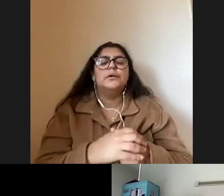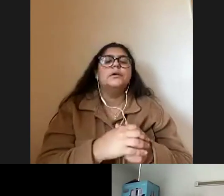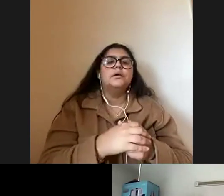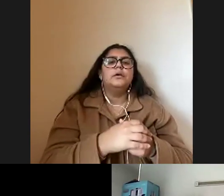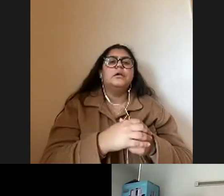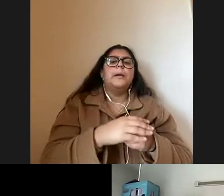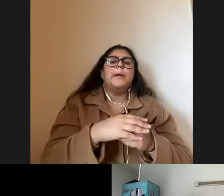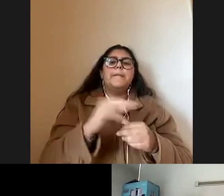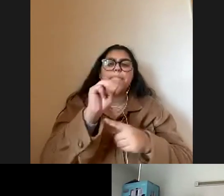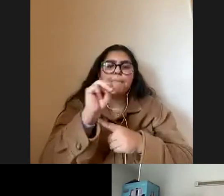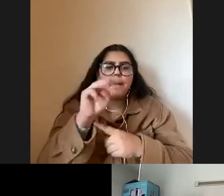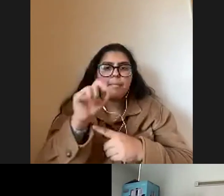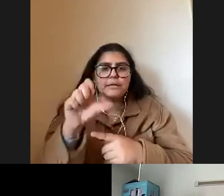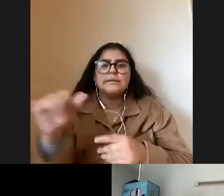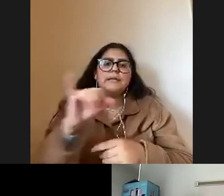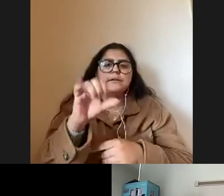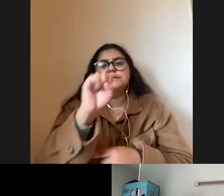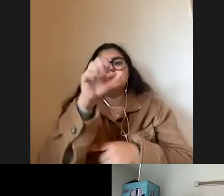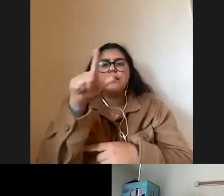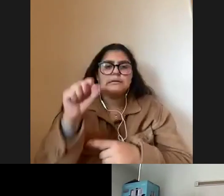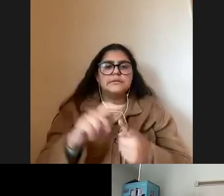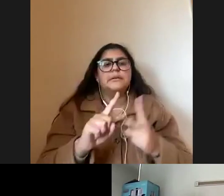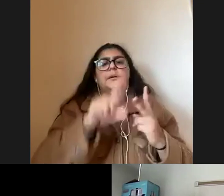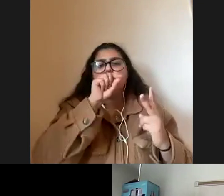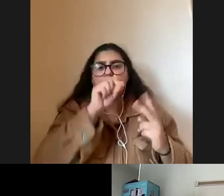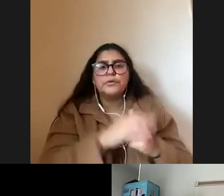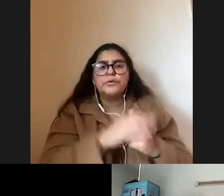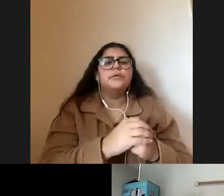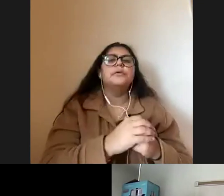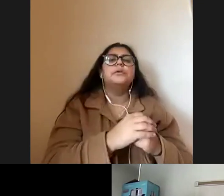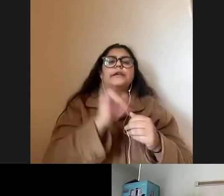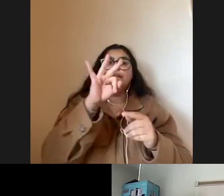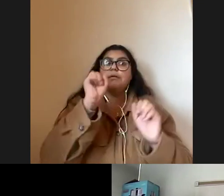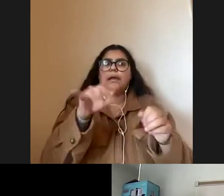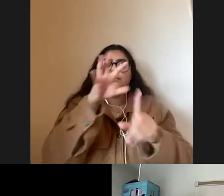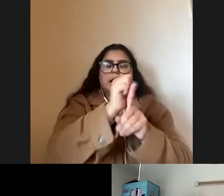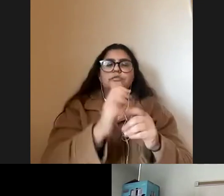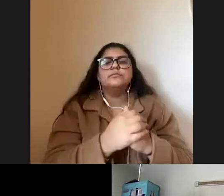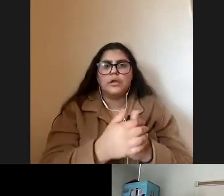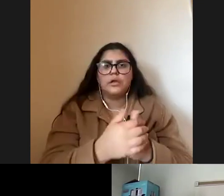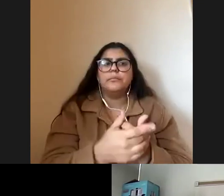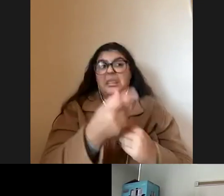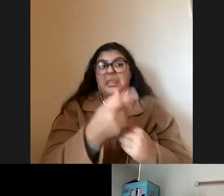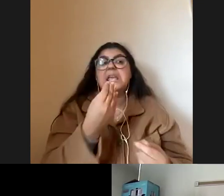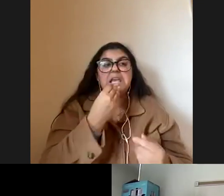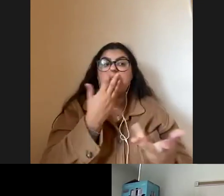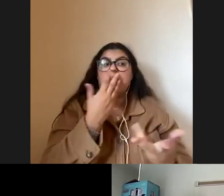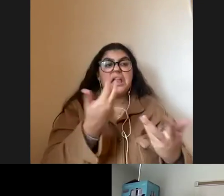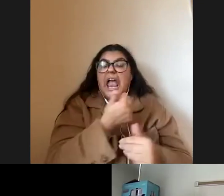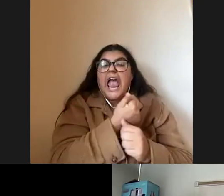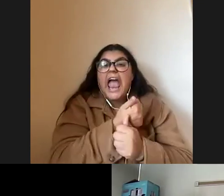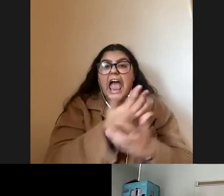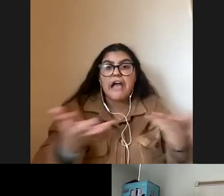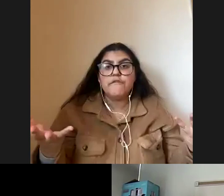mammals. So they'll eat seals and birds if they can catch them. So they'll eat just about everything that